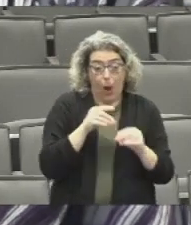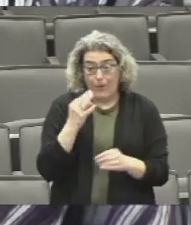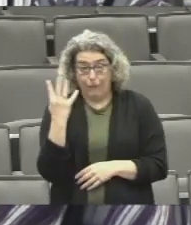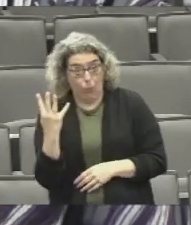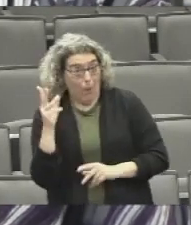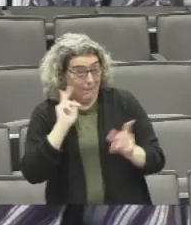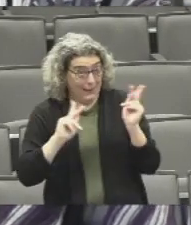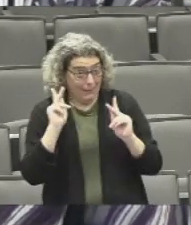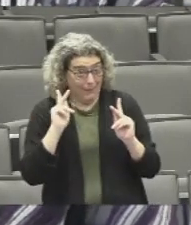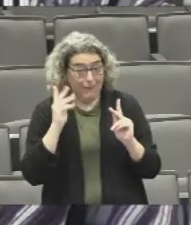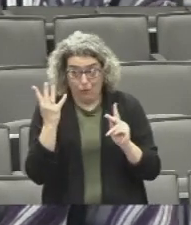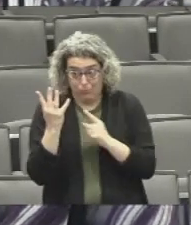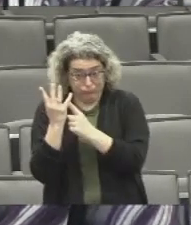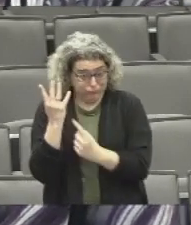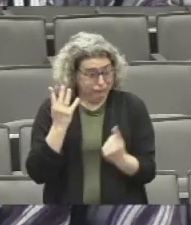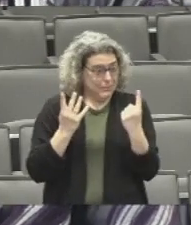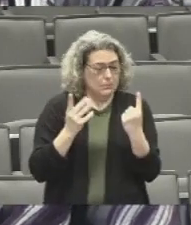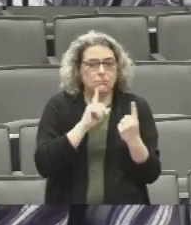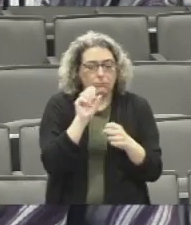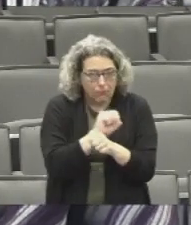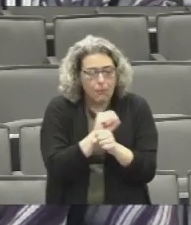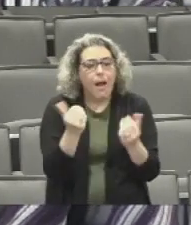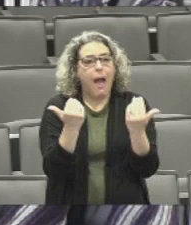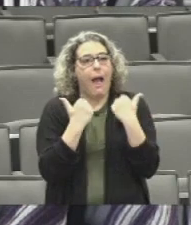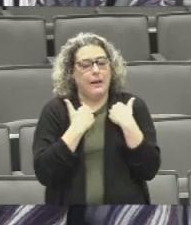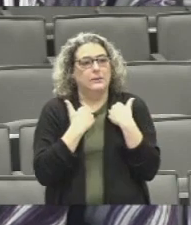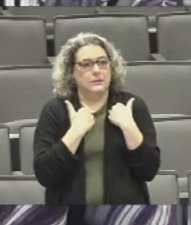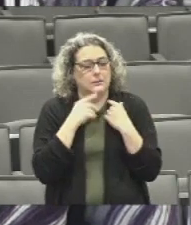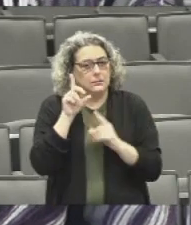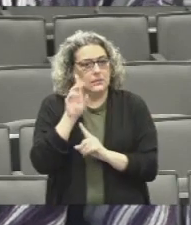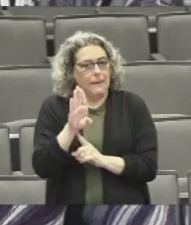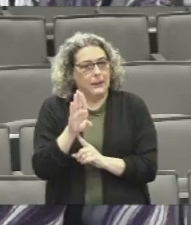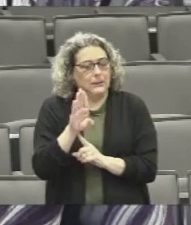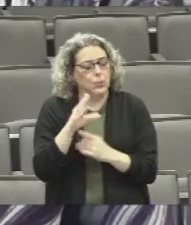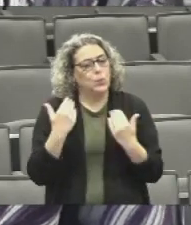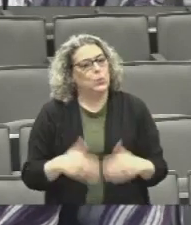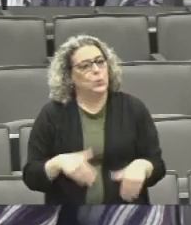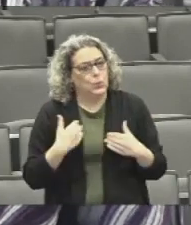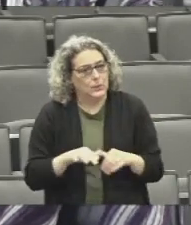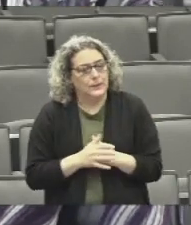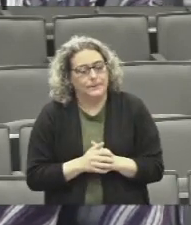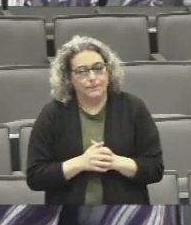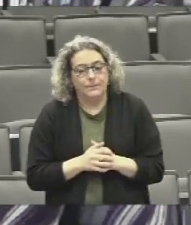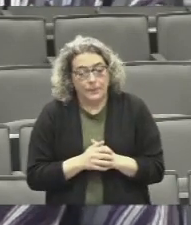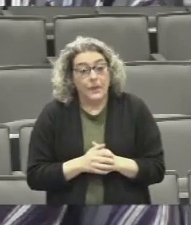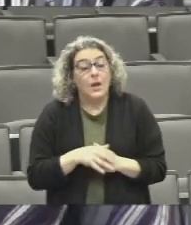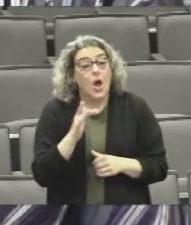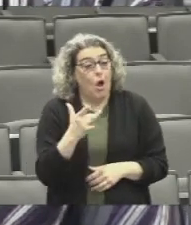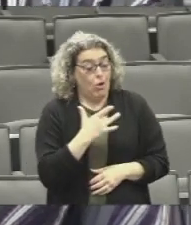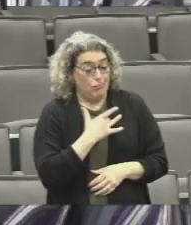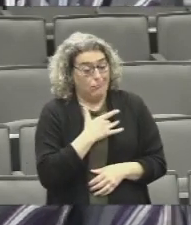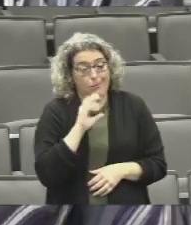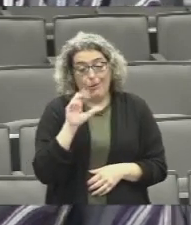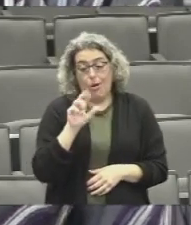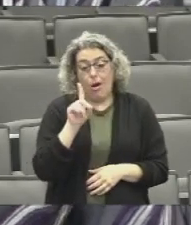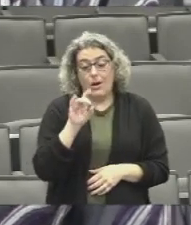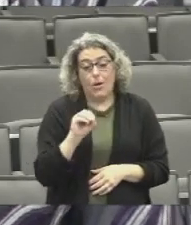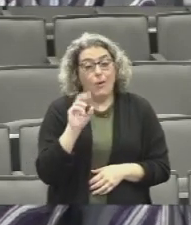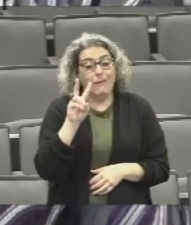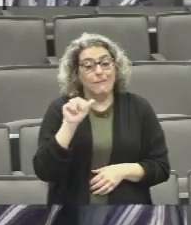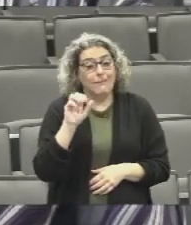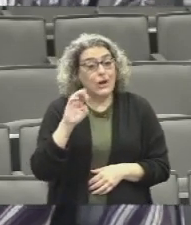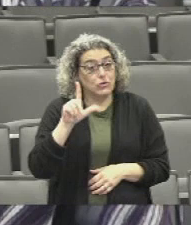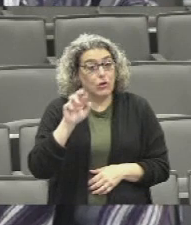community had as an underlying illness diabetes. This cardiovascular disease, no